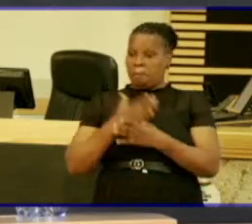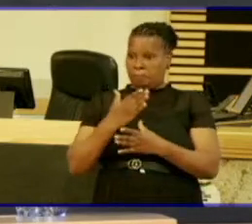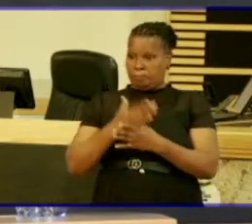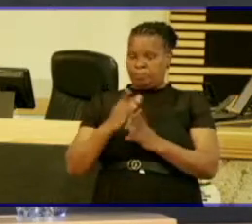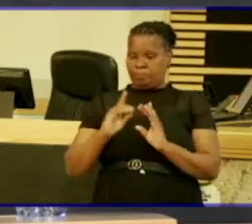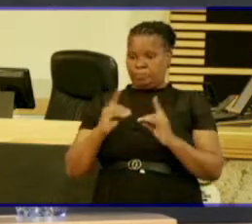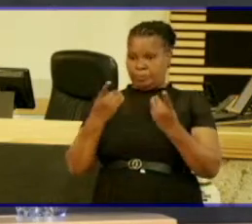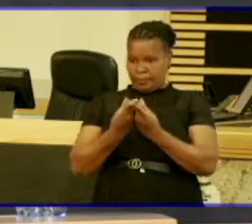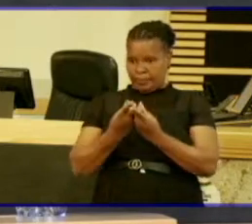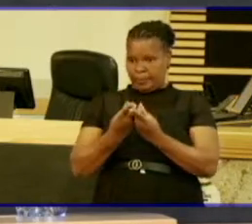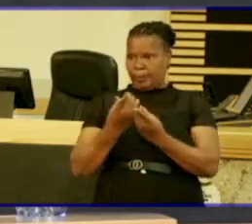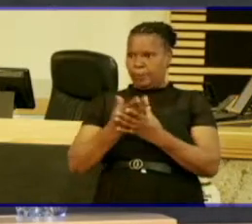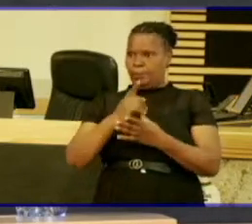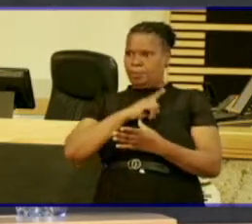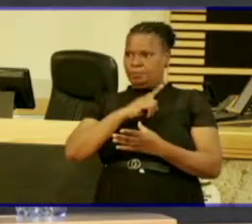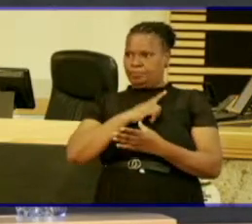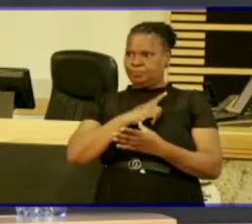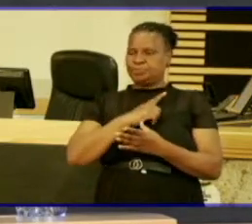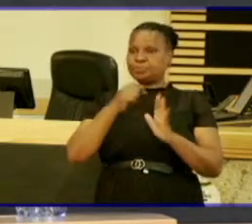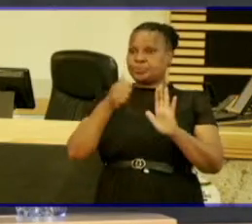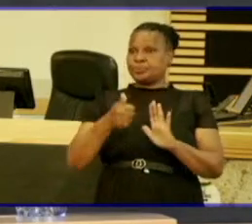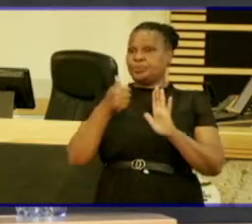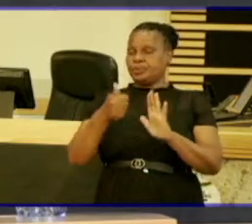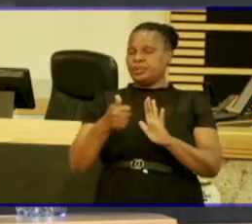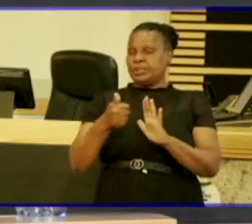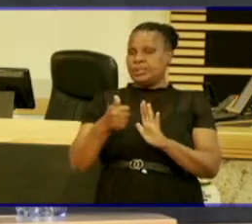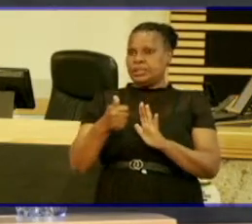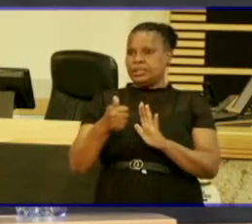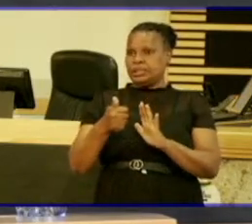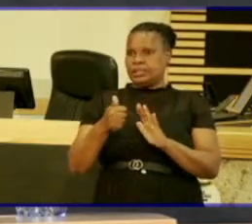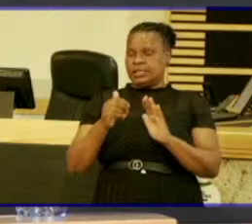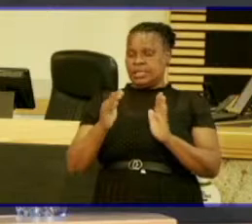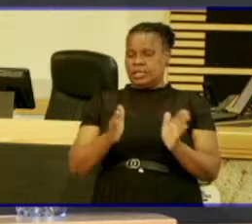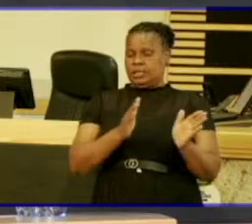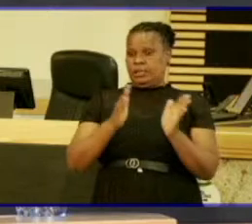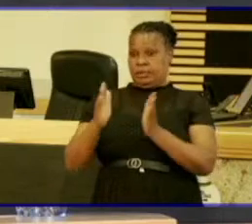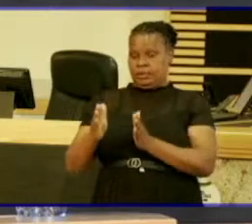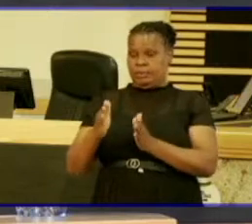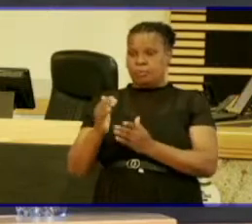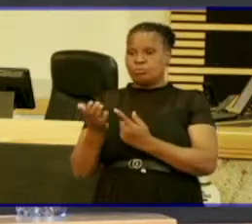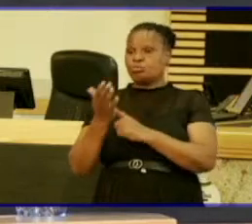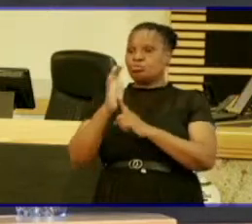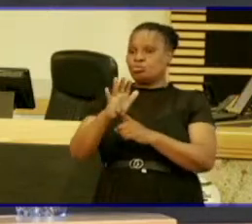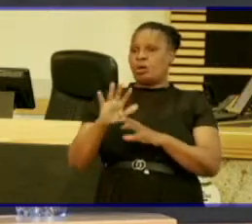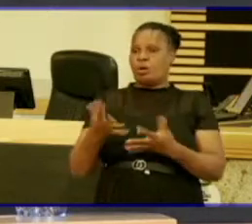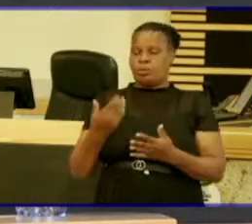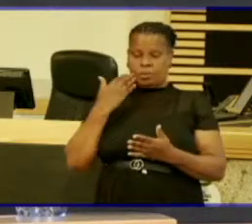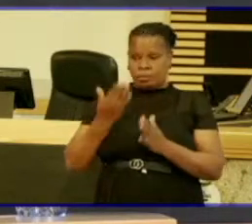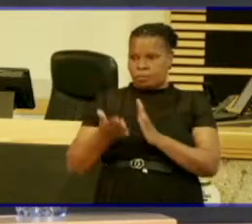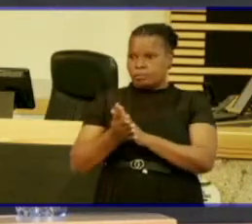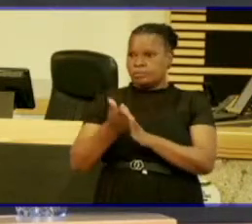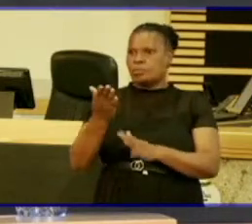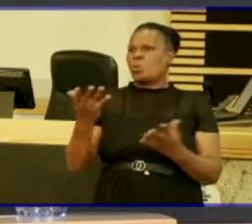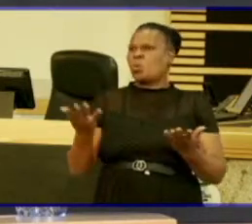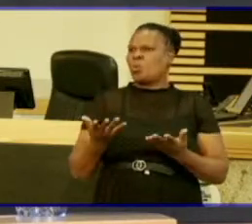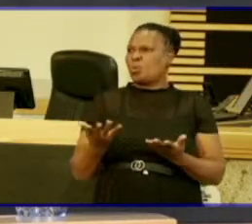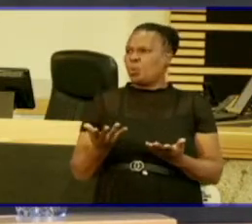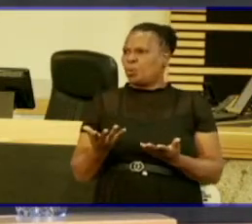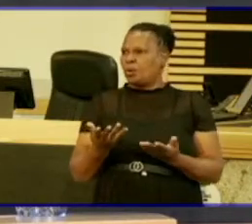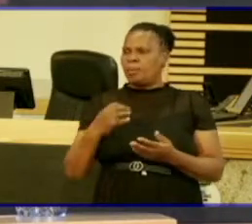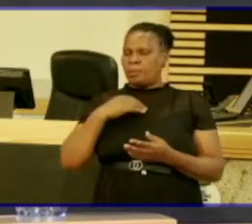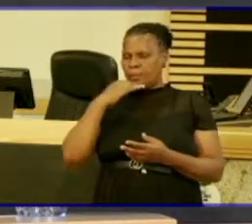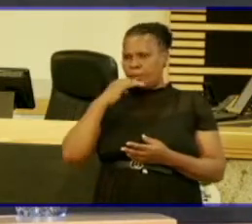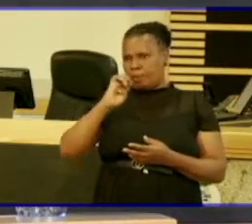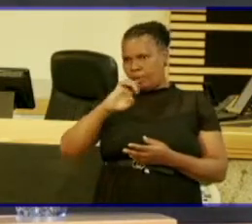in this term, sixth term. Kuza uphela kucaca into yoba xa uhamba apha usiya